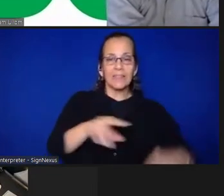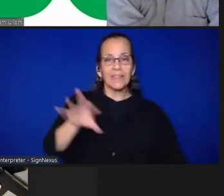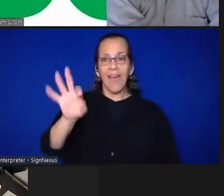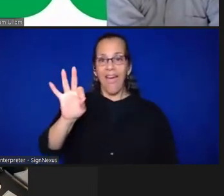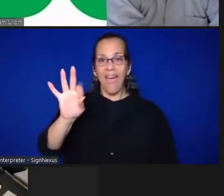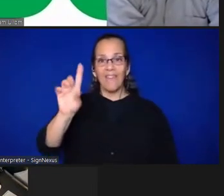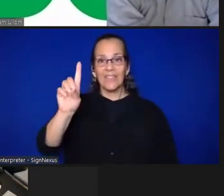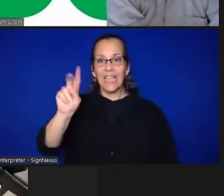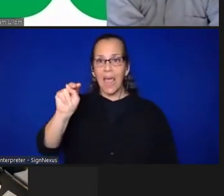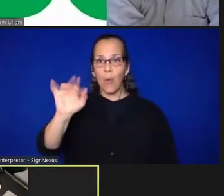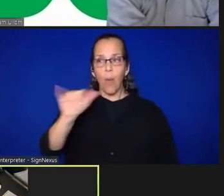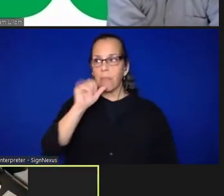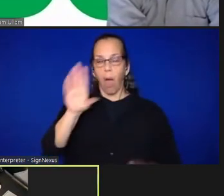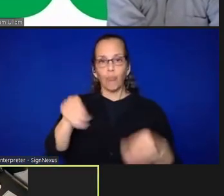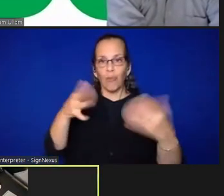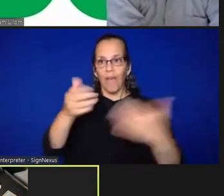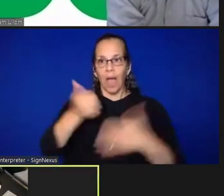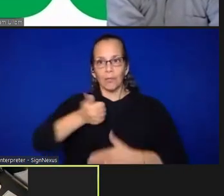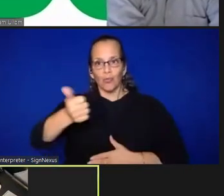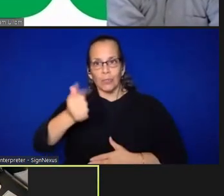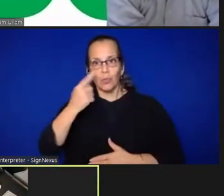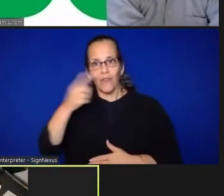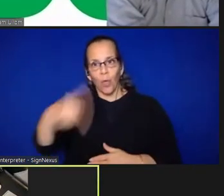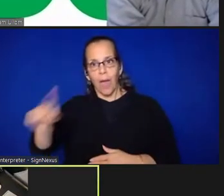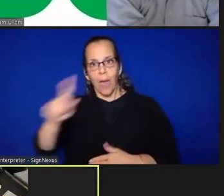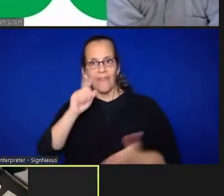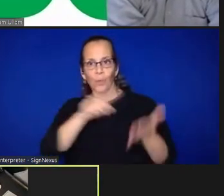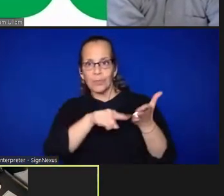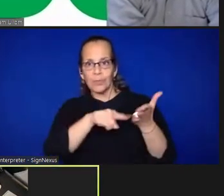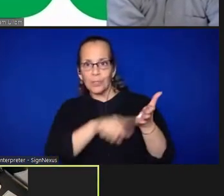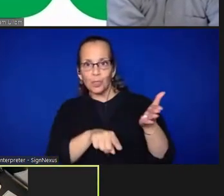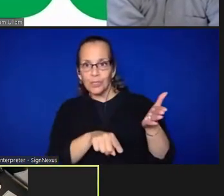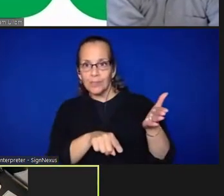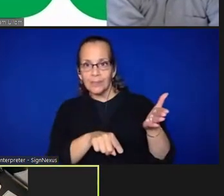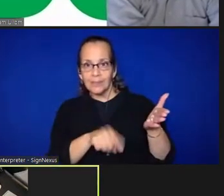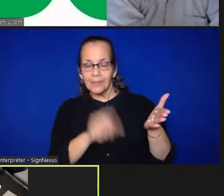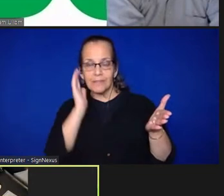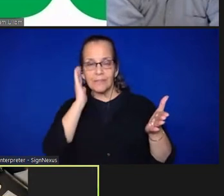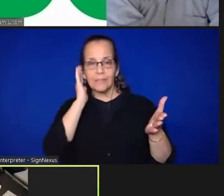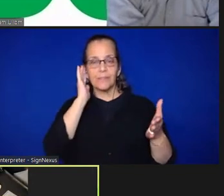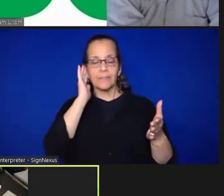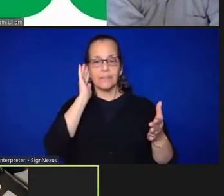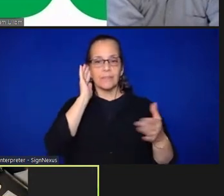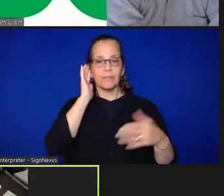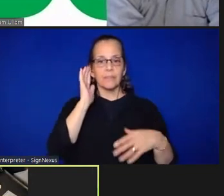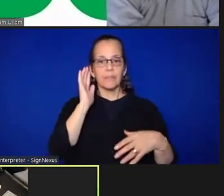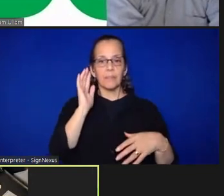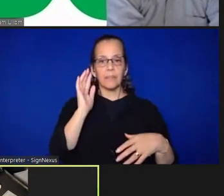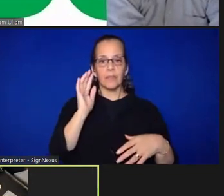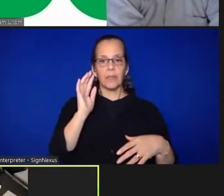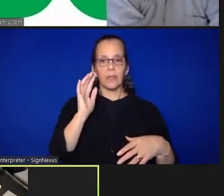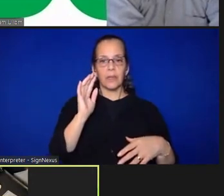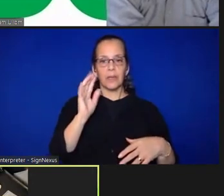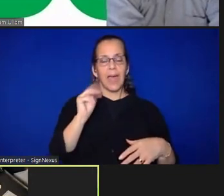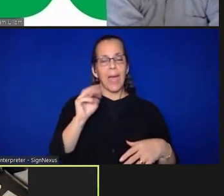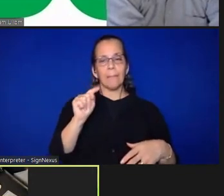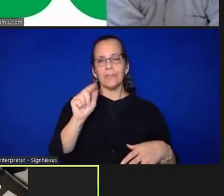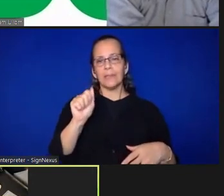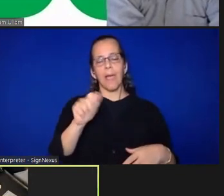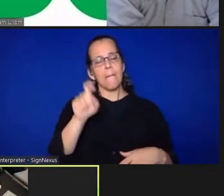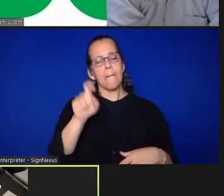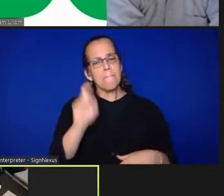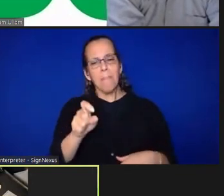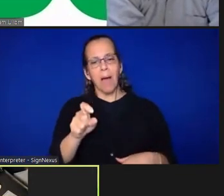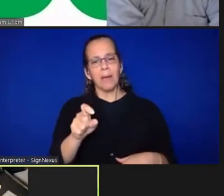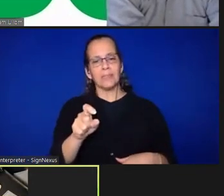transportations for them to conduct these inspections those leading this money grab for the MTA need to understand that it is quite